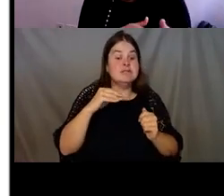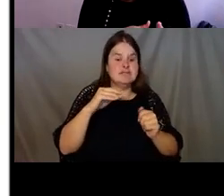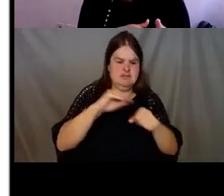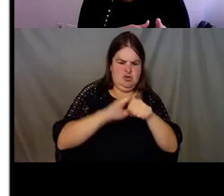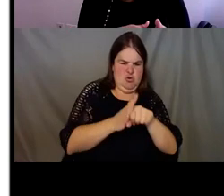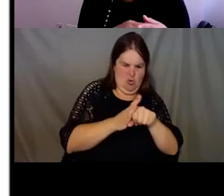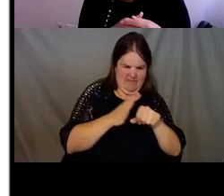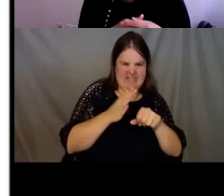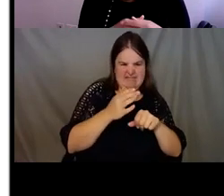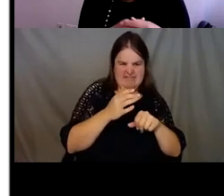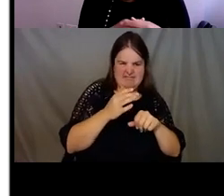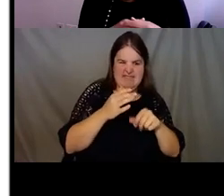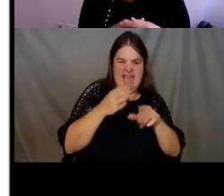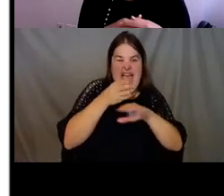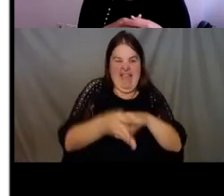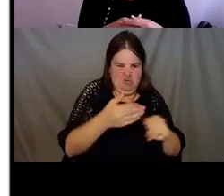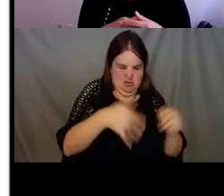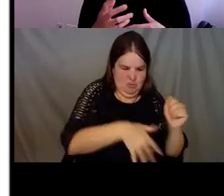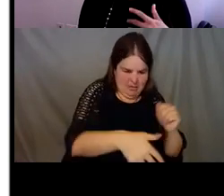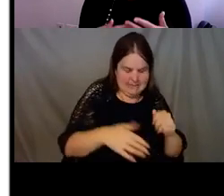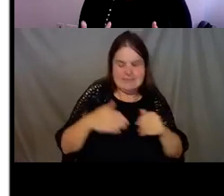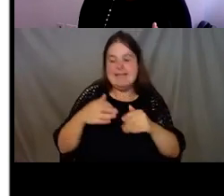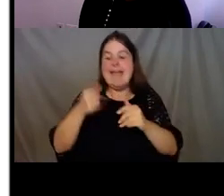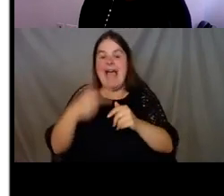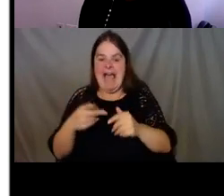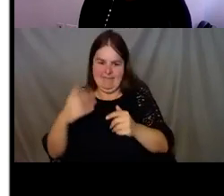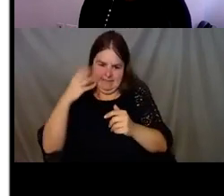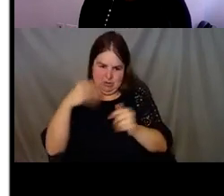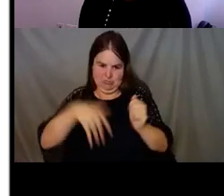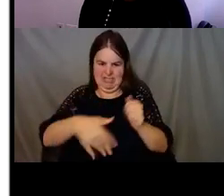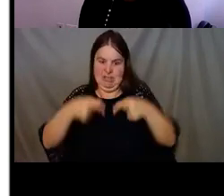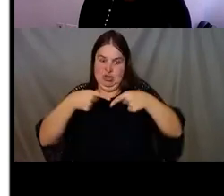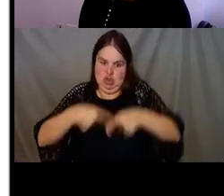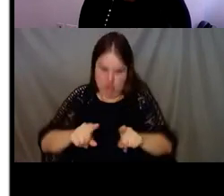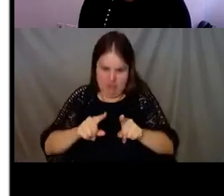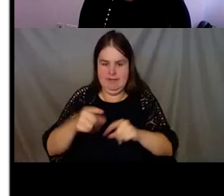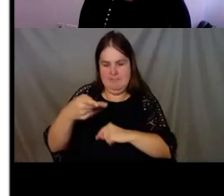half during it. So we have this somewhat natural experiment of the impact